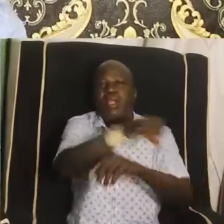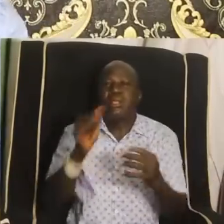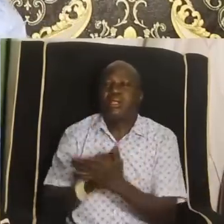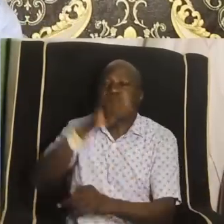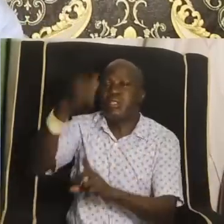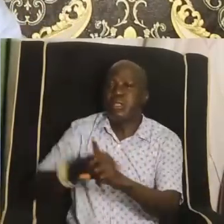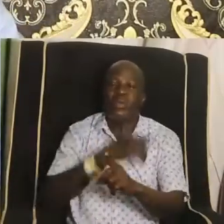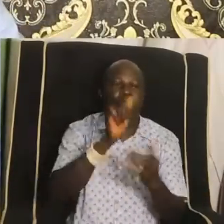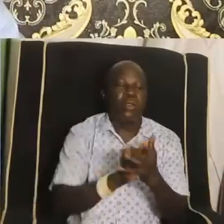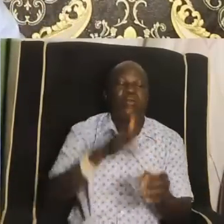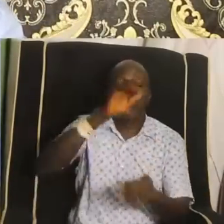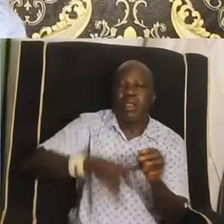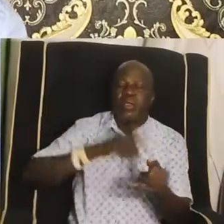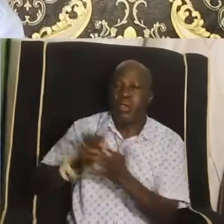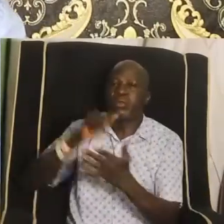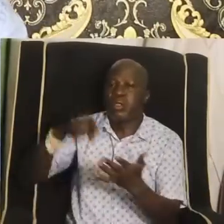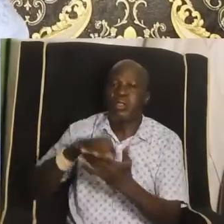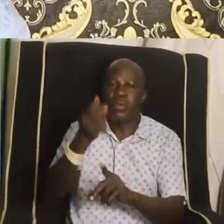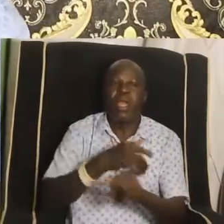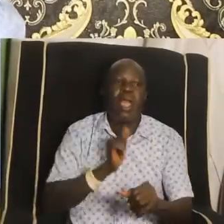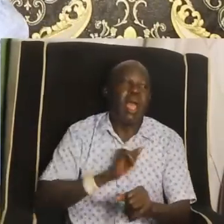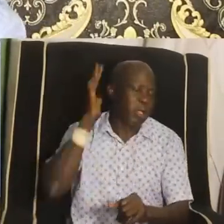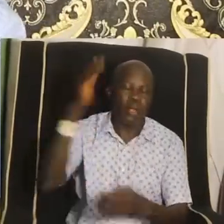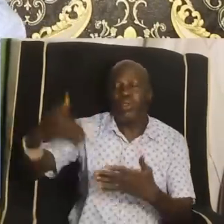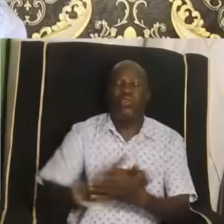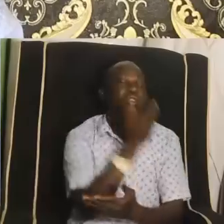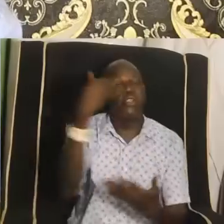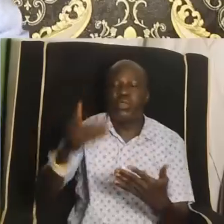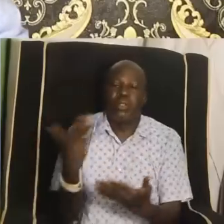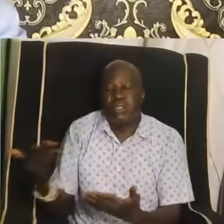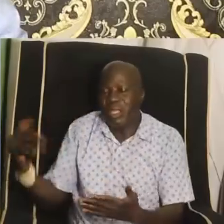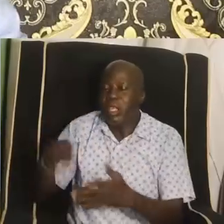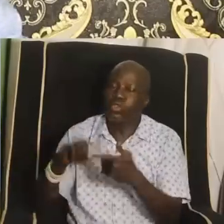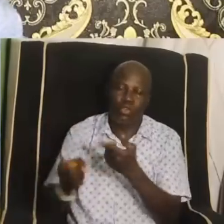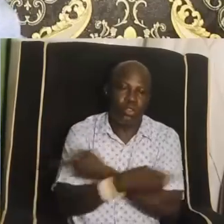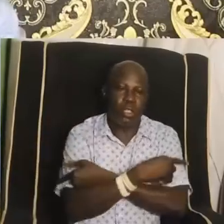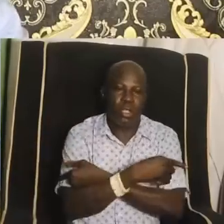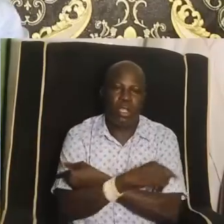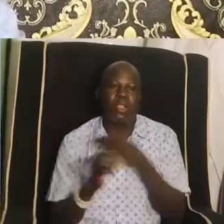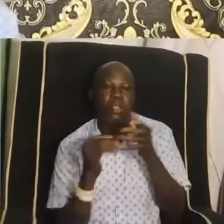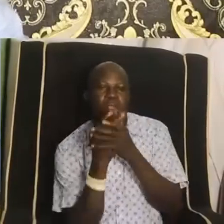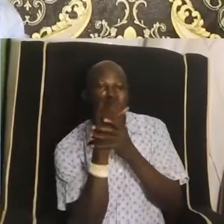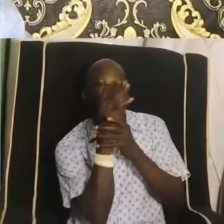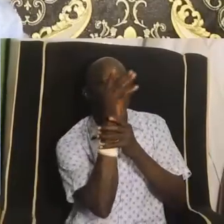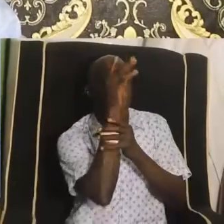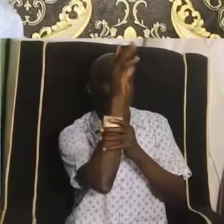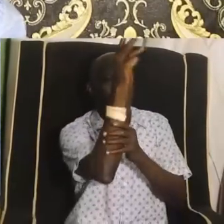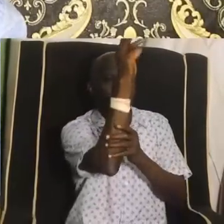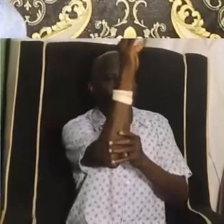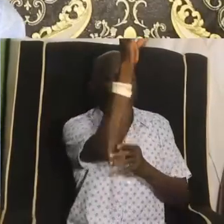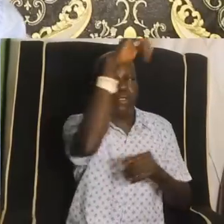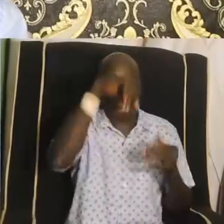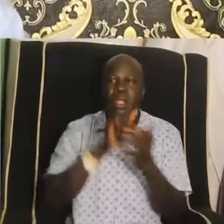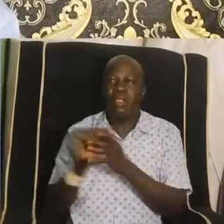the fulfillment will come this morning. He said, I will do a new thing. Money. And now, it will spring forth.